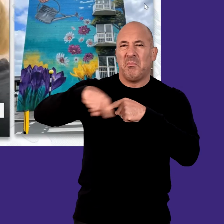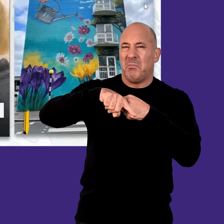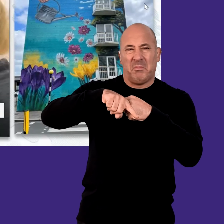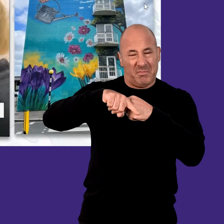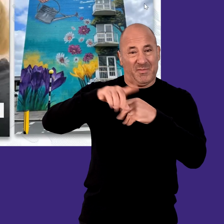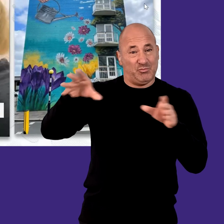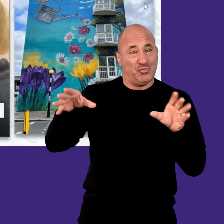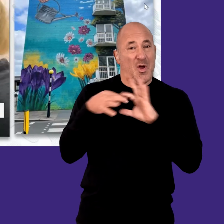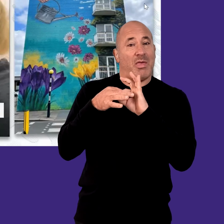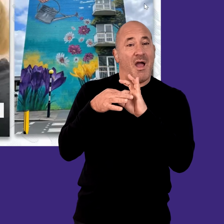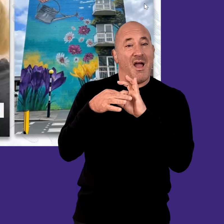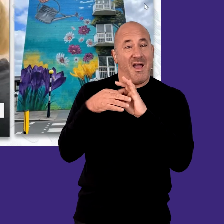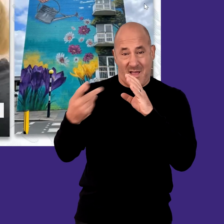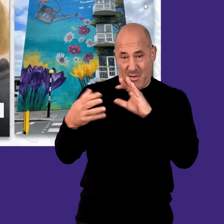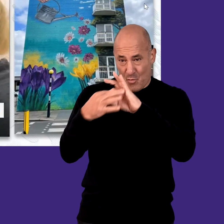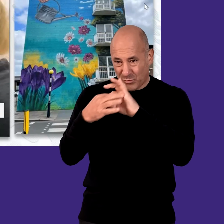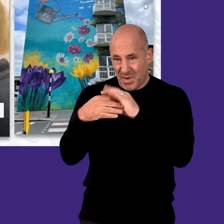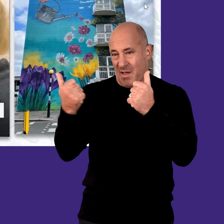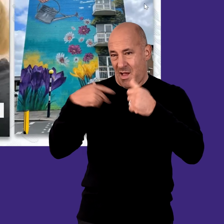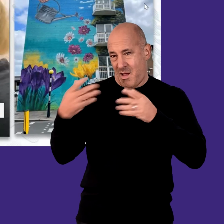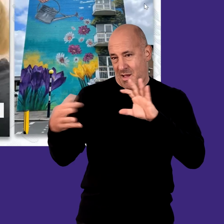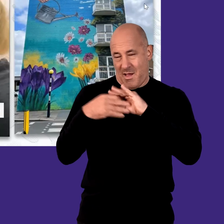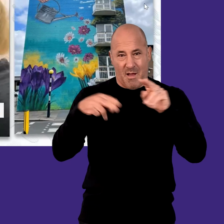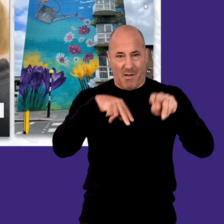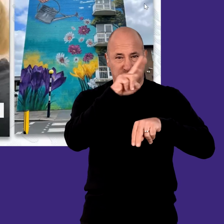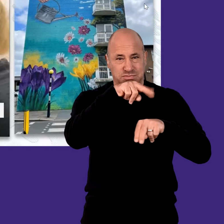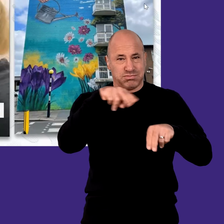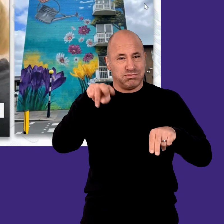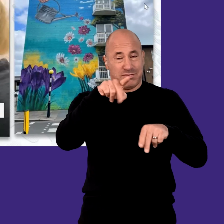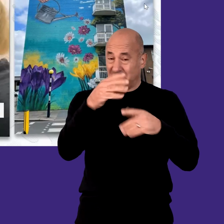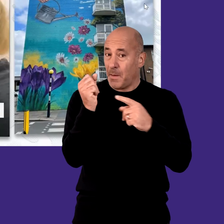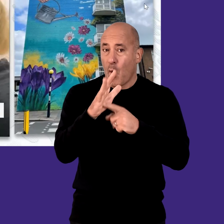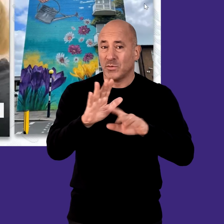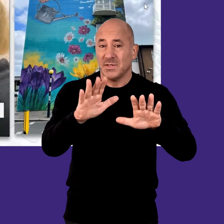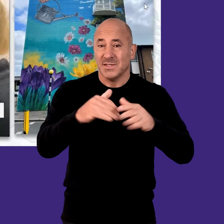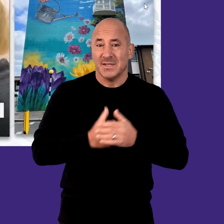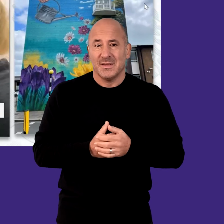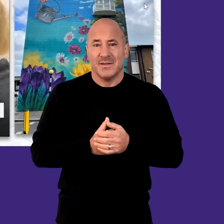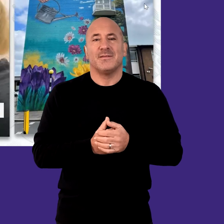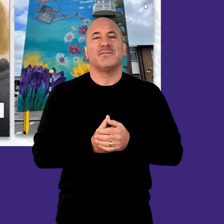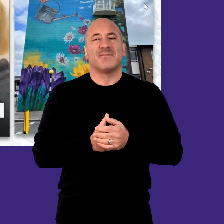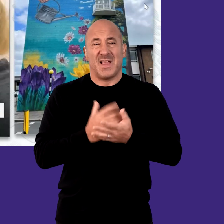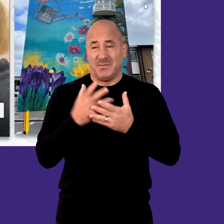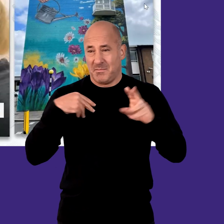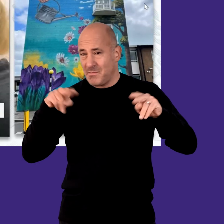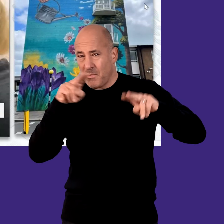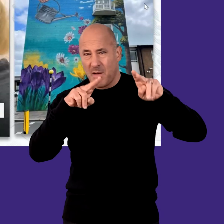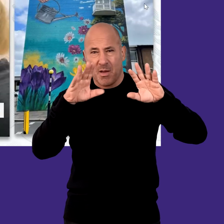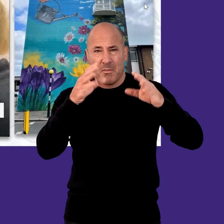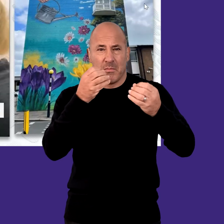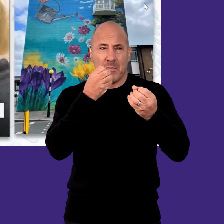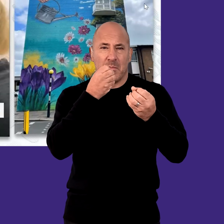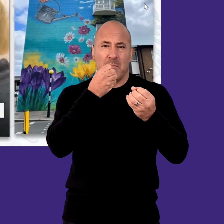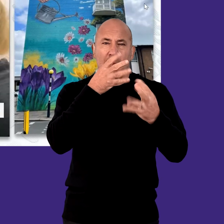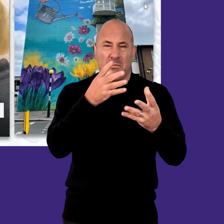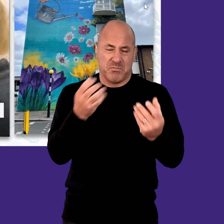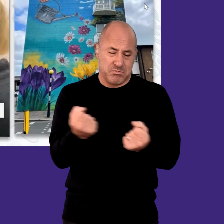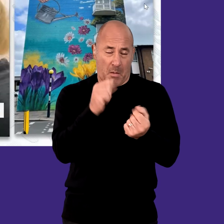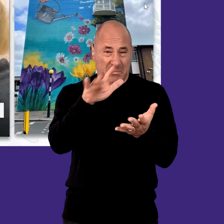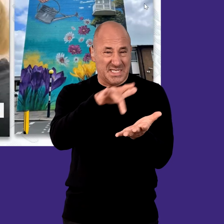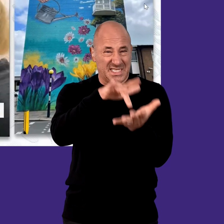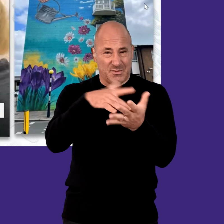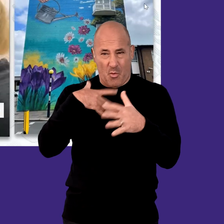both the police and those with lived experience of homelessness, and it was that co-creation process that was so important. And yes,